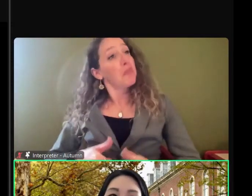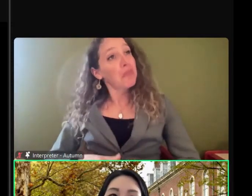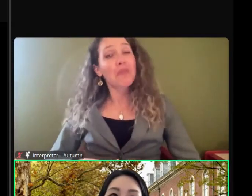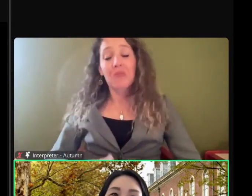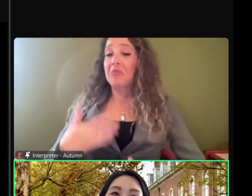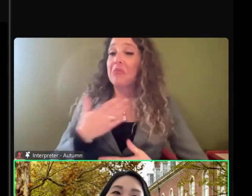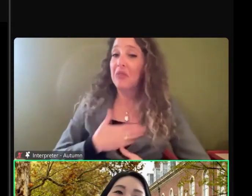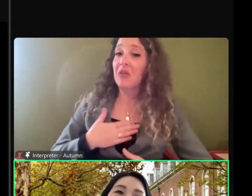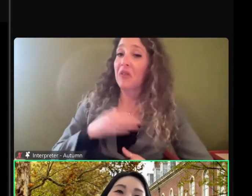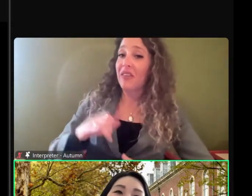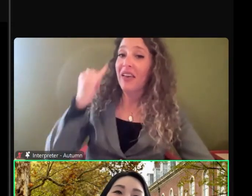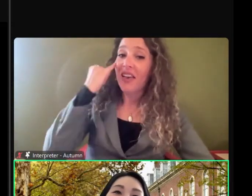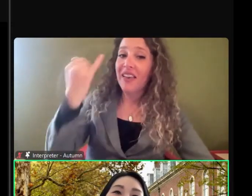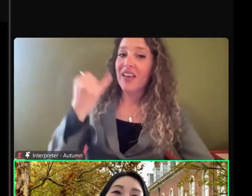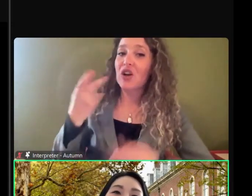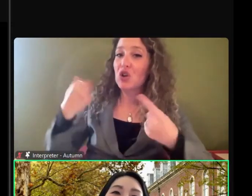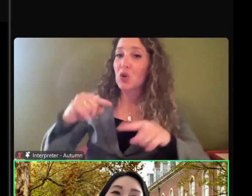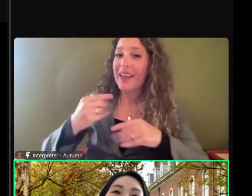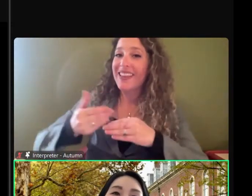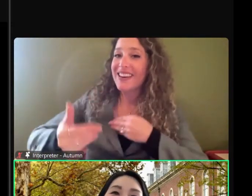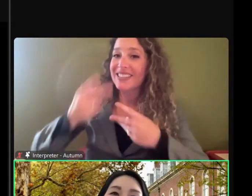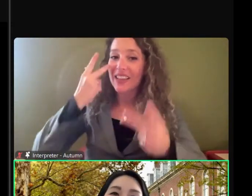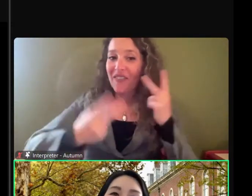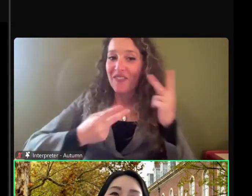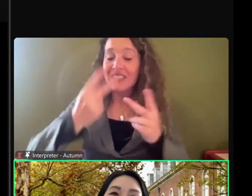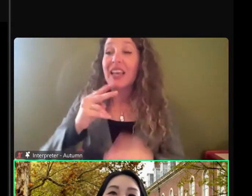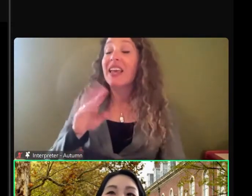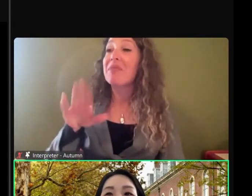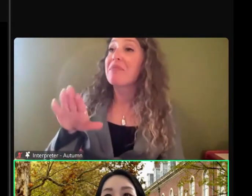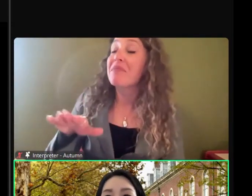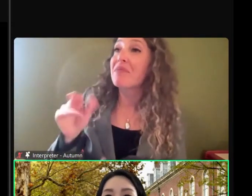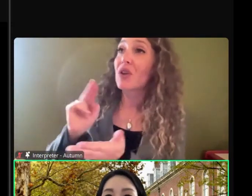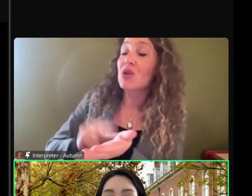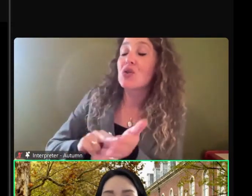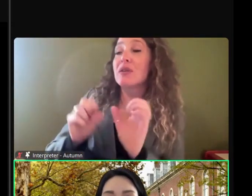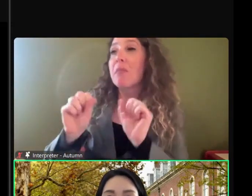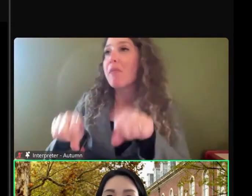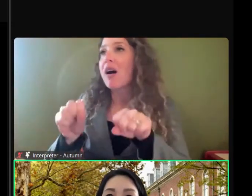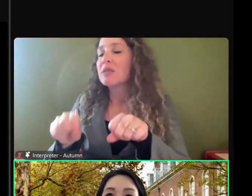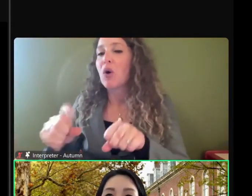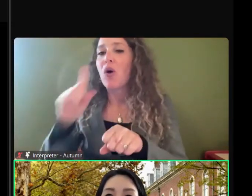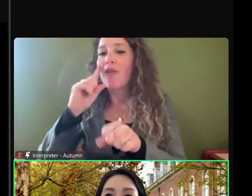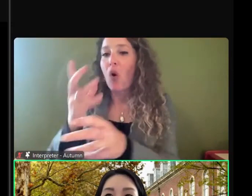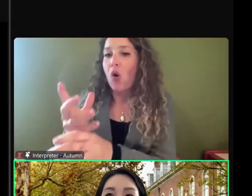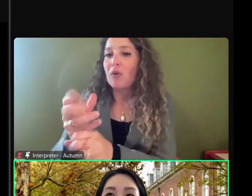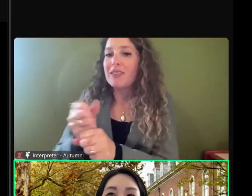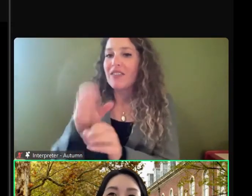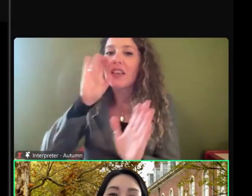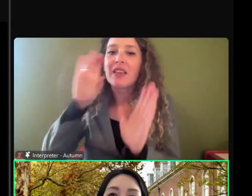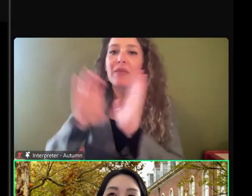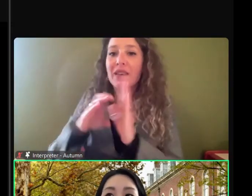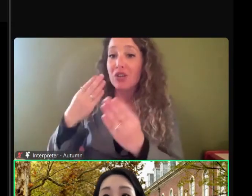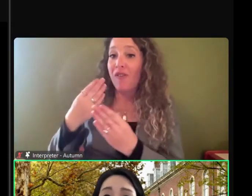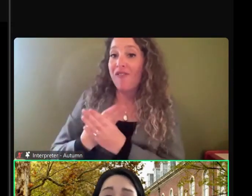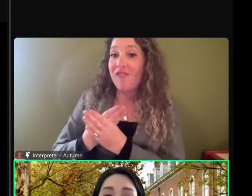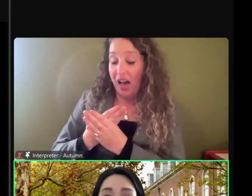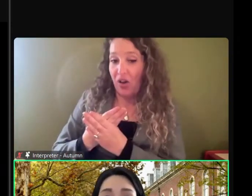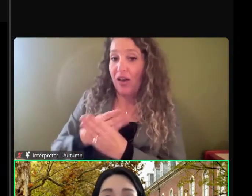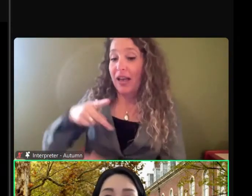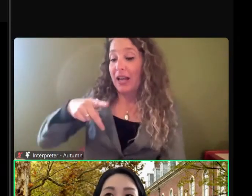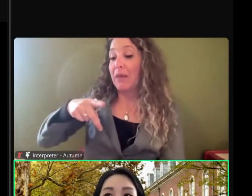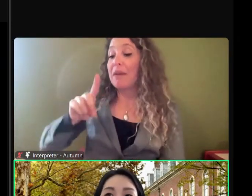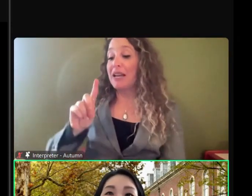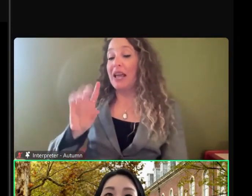visit, he politely asked about to the nurse if it would be possible to receive the image file in a